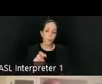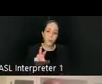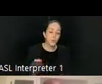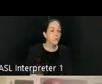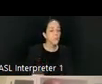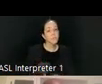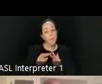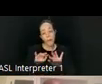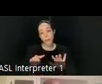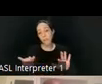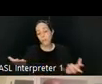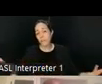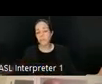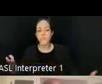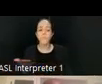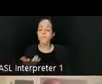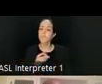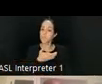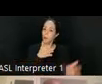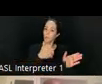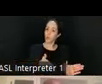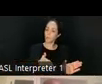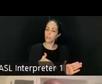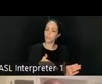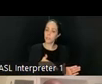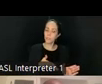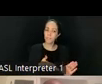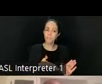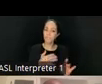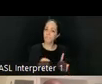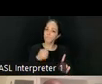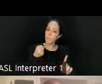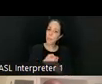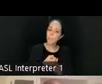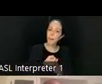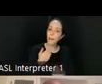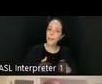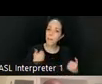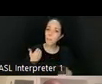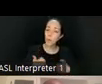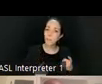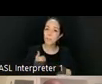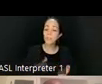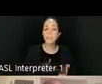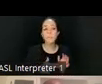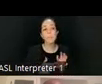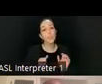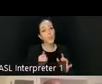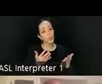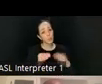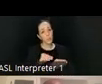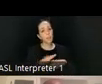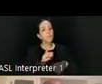kind of things affect somebody emotionally, and they could do good things and bad things. It could